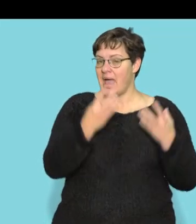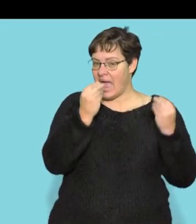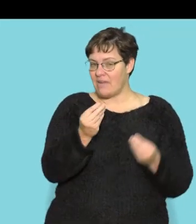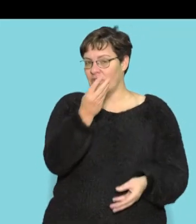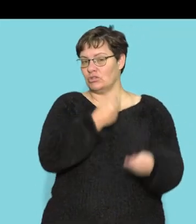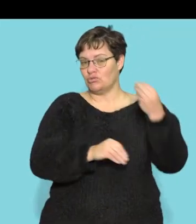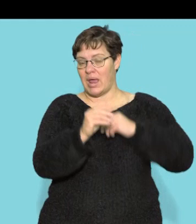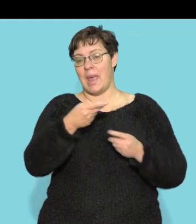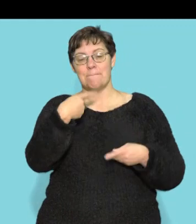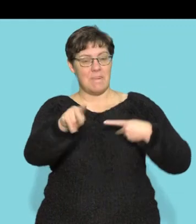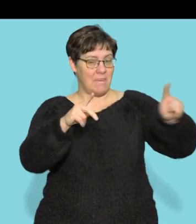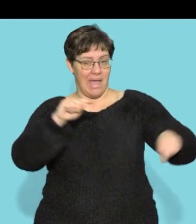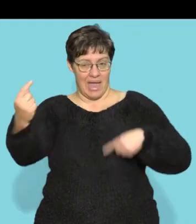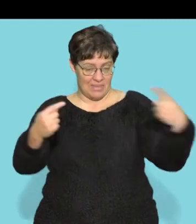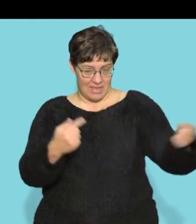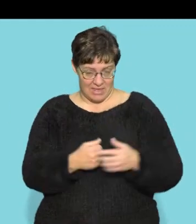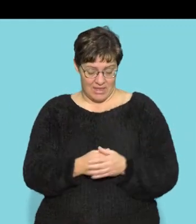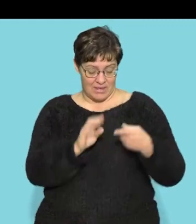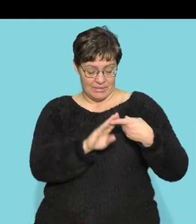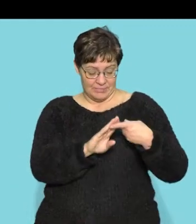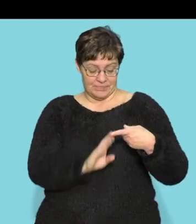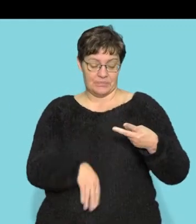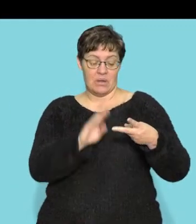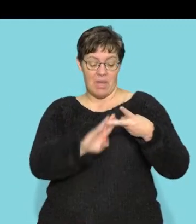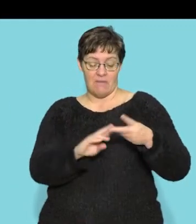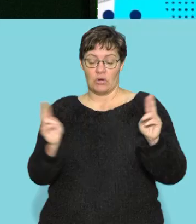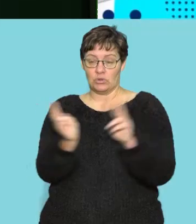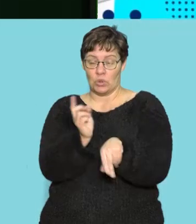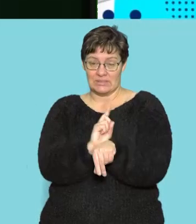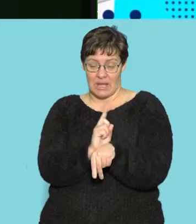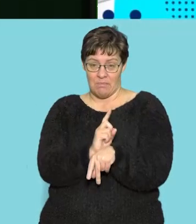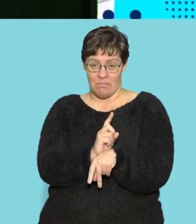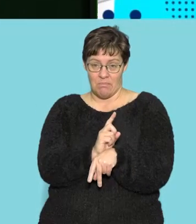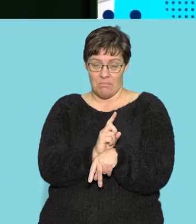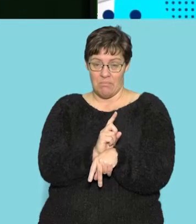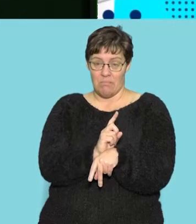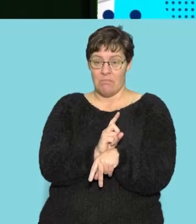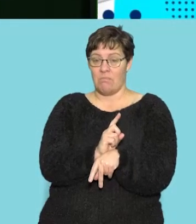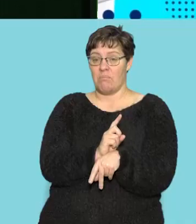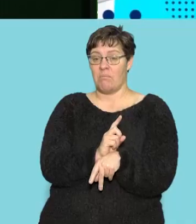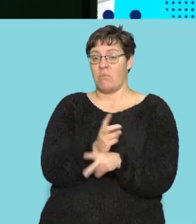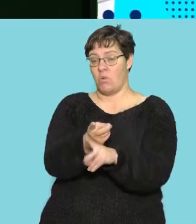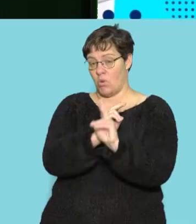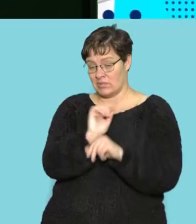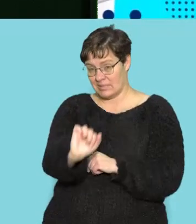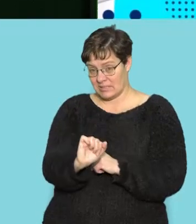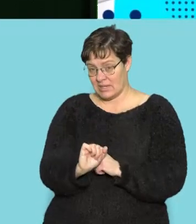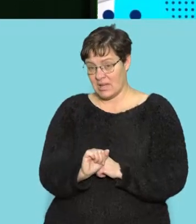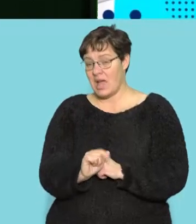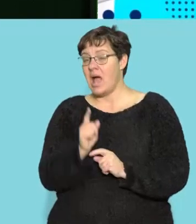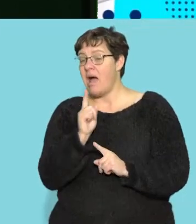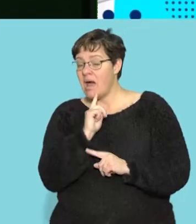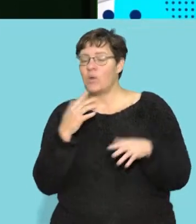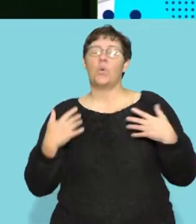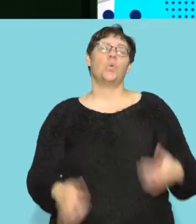trade and other payables, one item, I have my short-term loan or my current portion of my loan, and very,